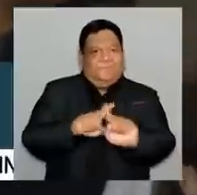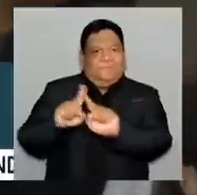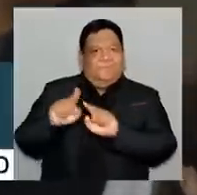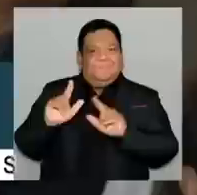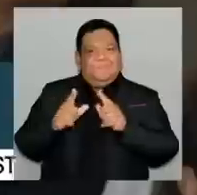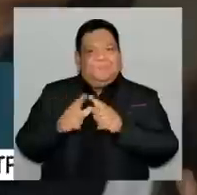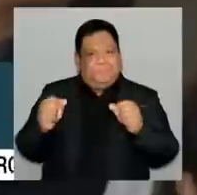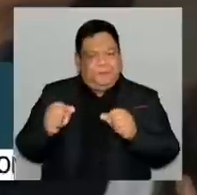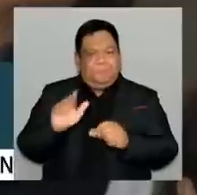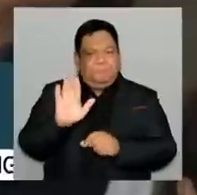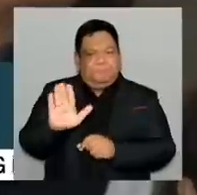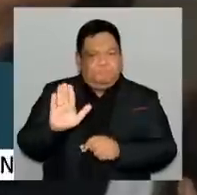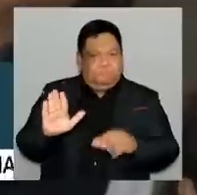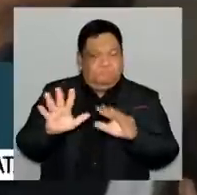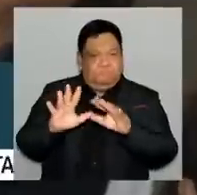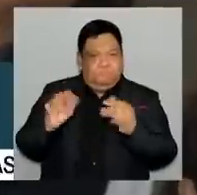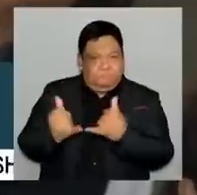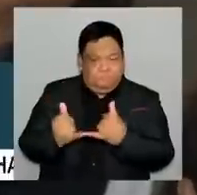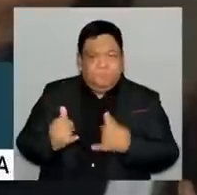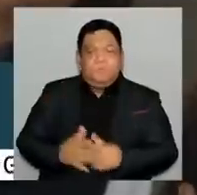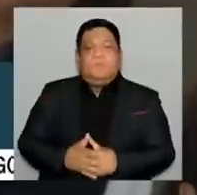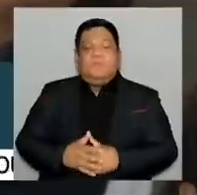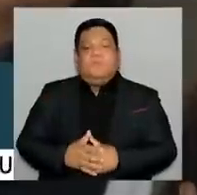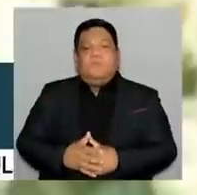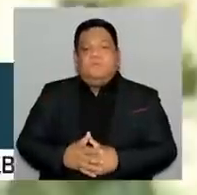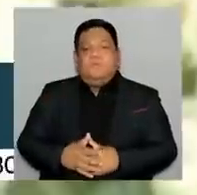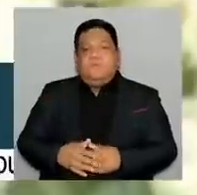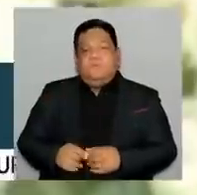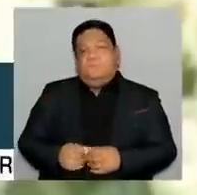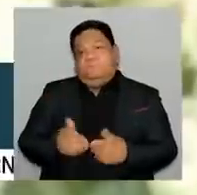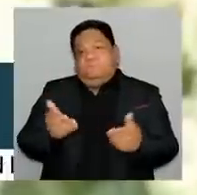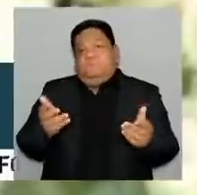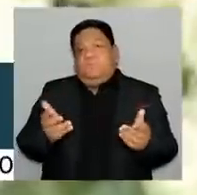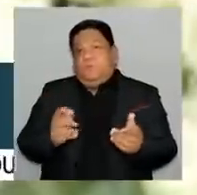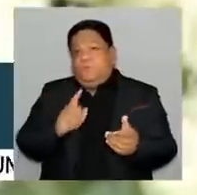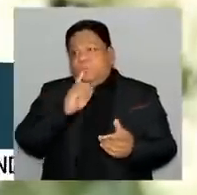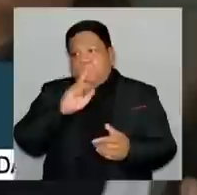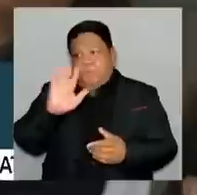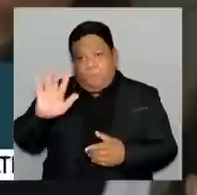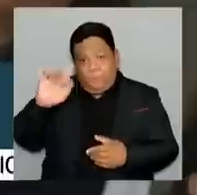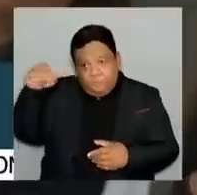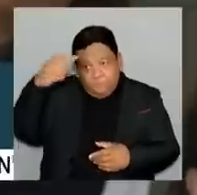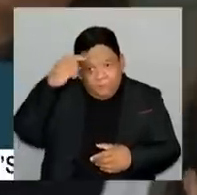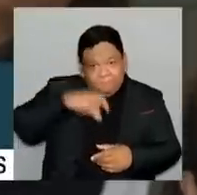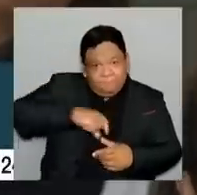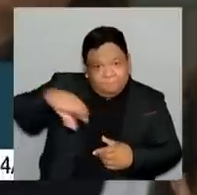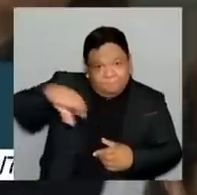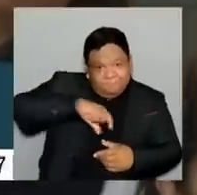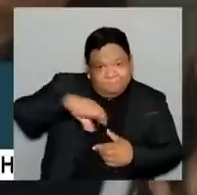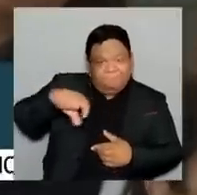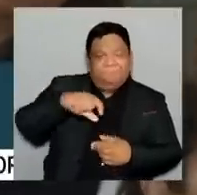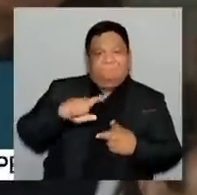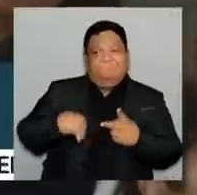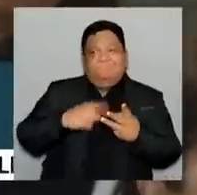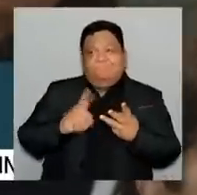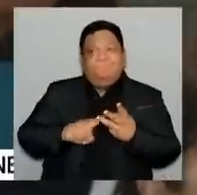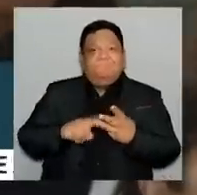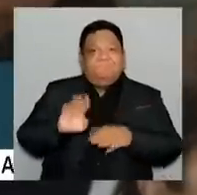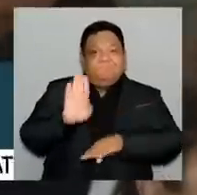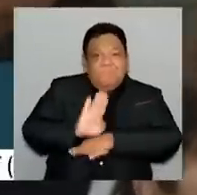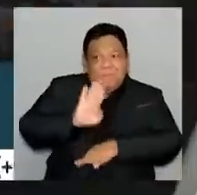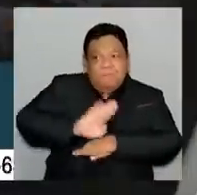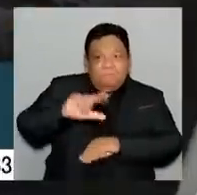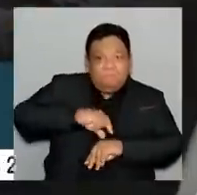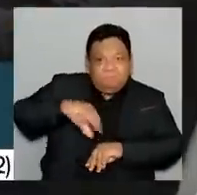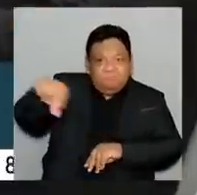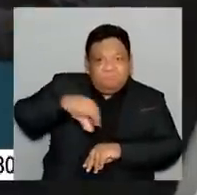Japanese funding agencies and government-to-government arrangements, commercial arrangements, and these have